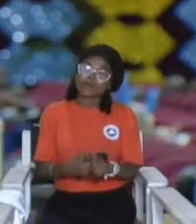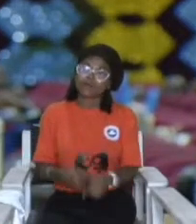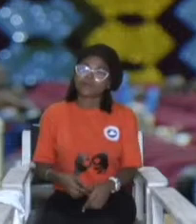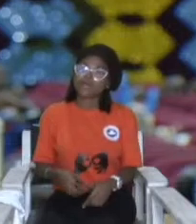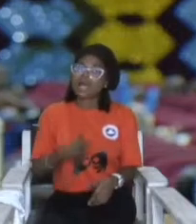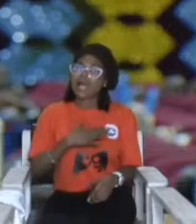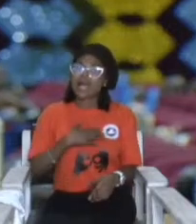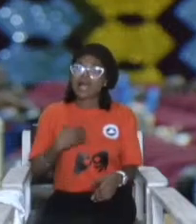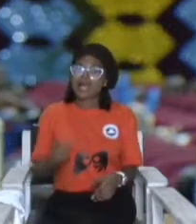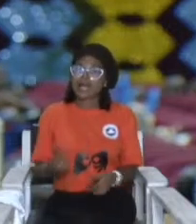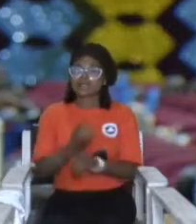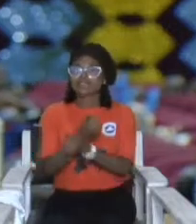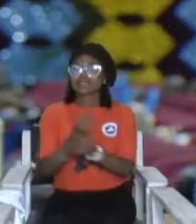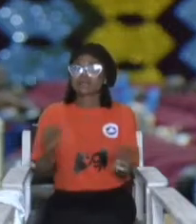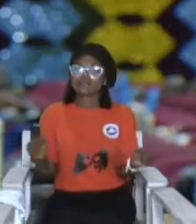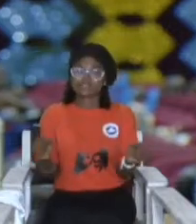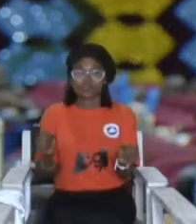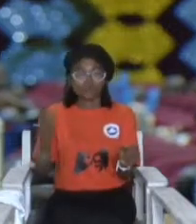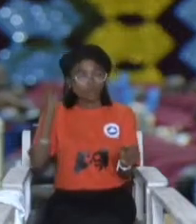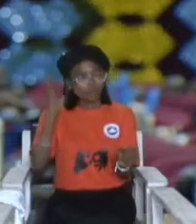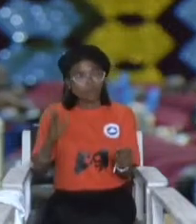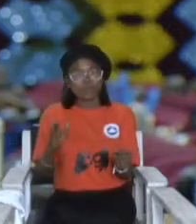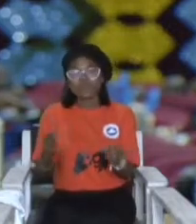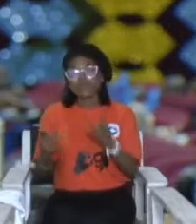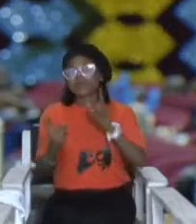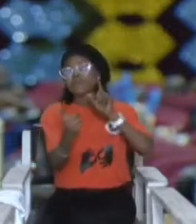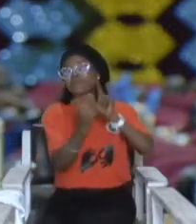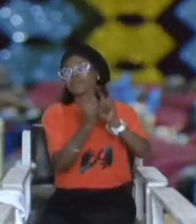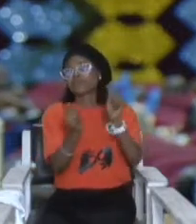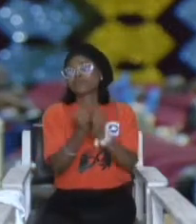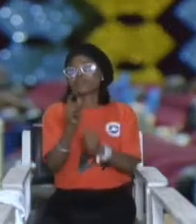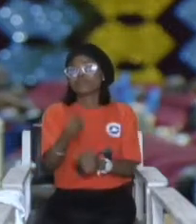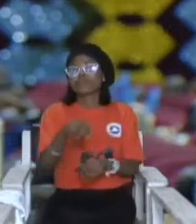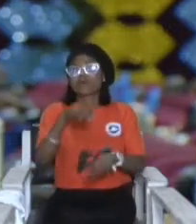and salvation will meet you at that altar.